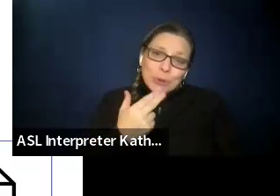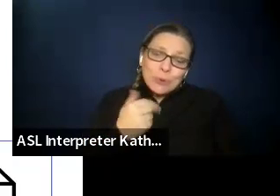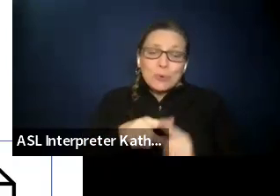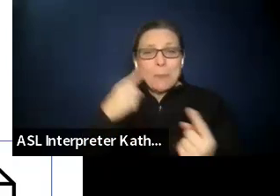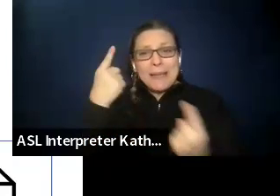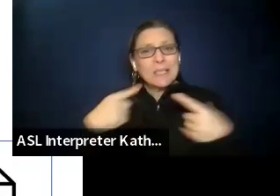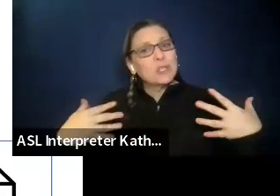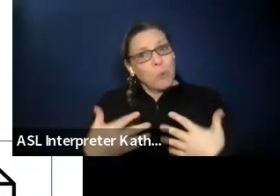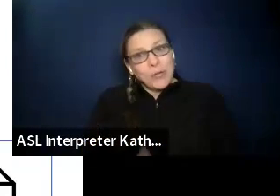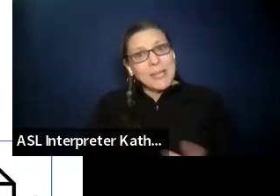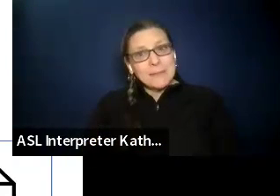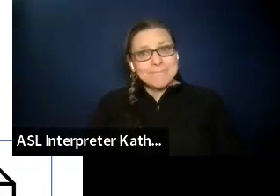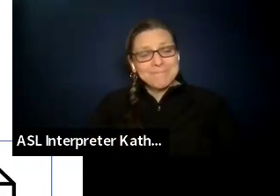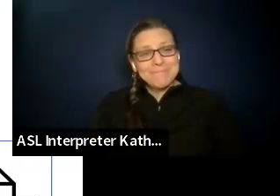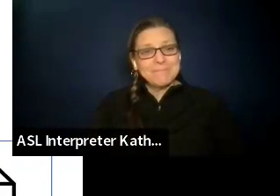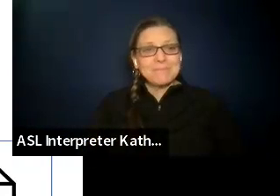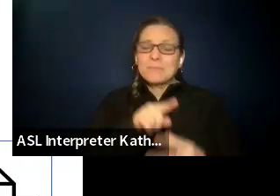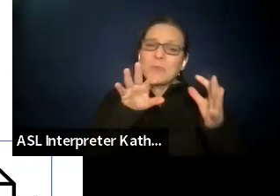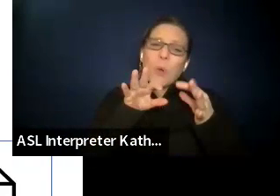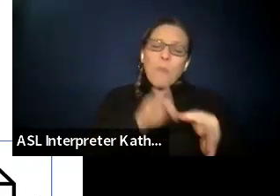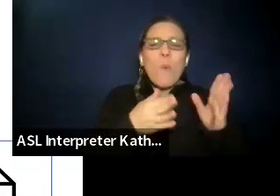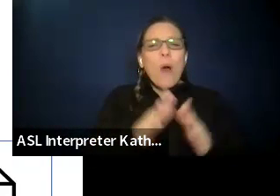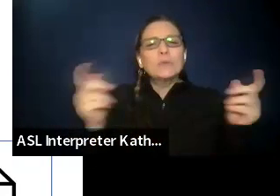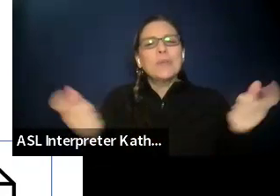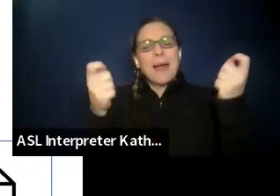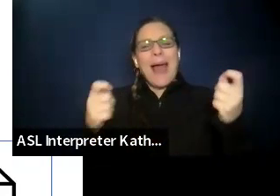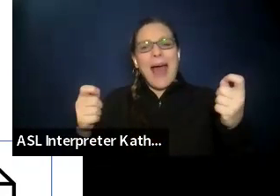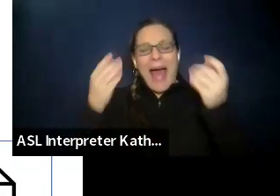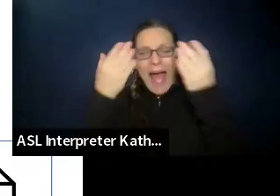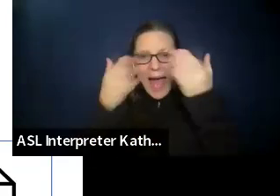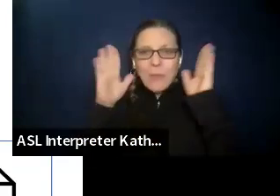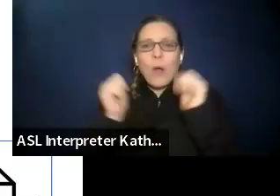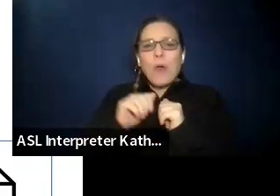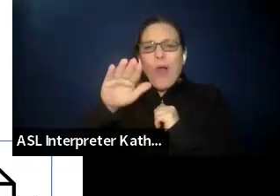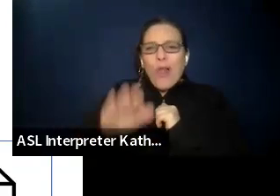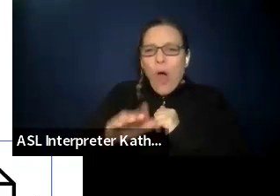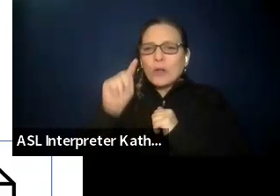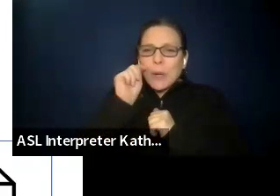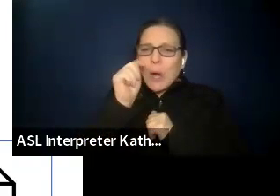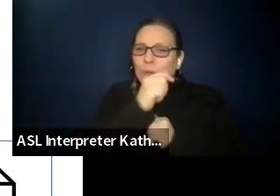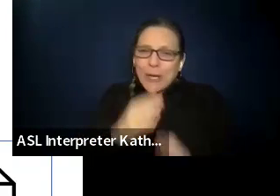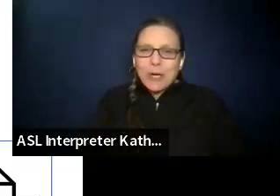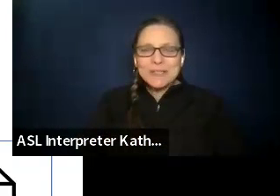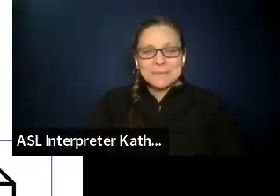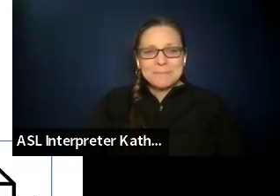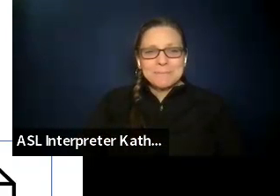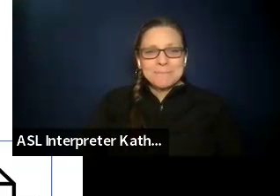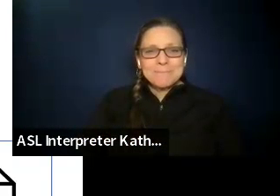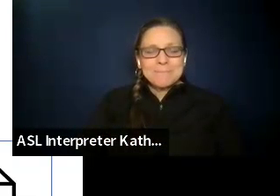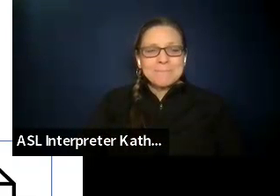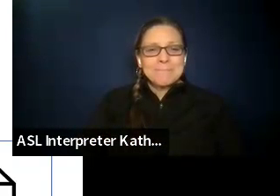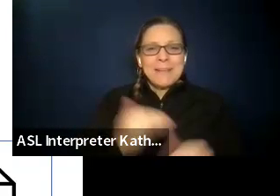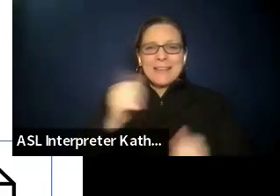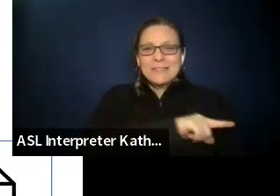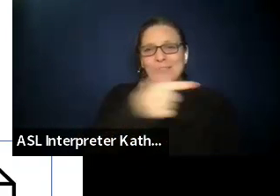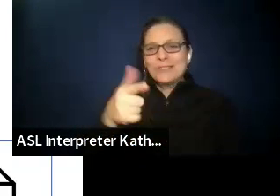considered spooky. The perfect way to celebrate Halloween with your littlest trick-or-treaters. And now over